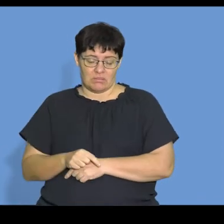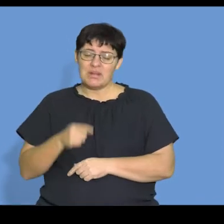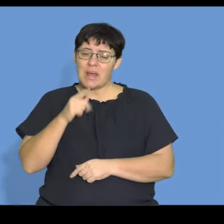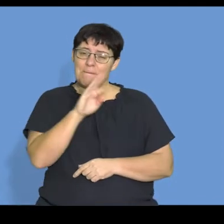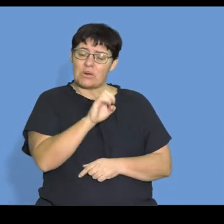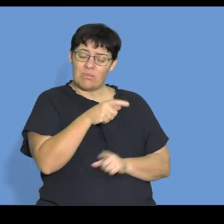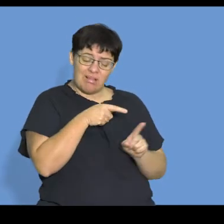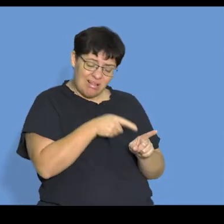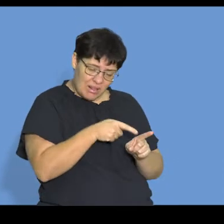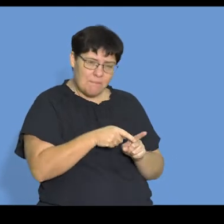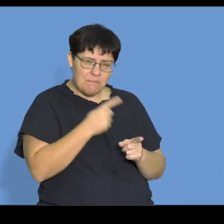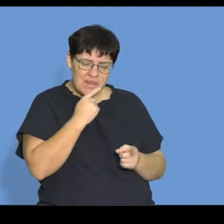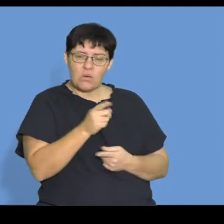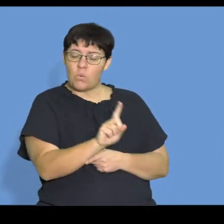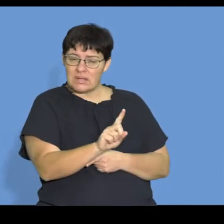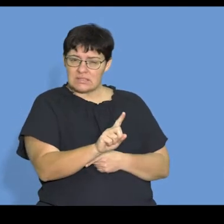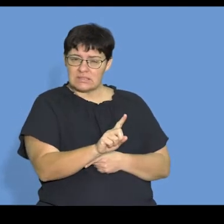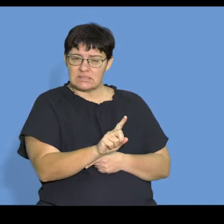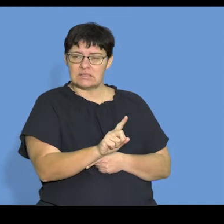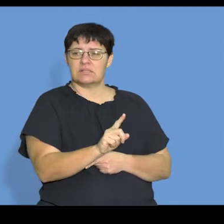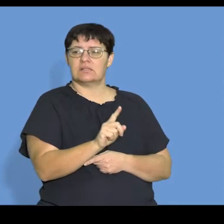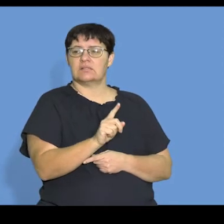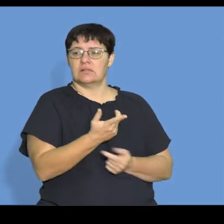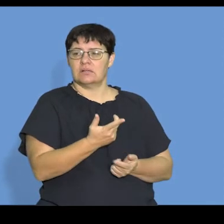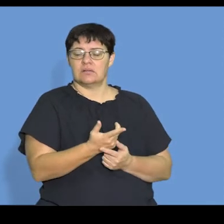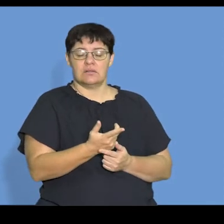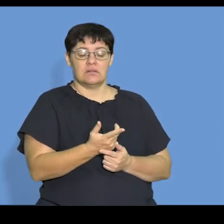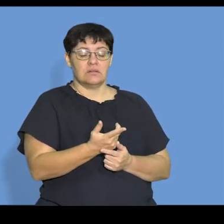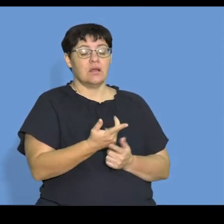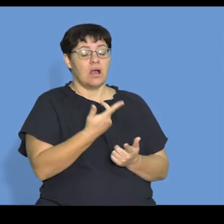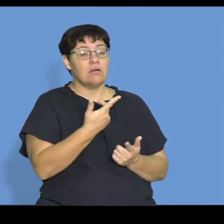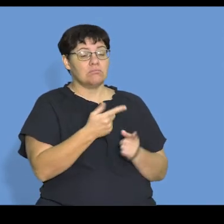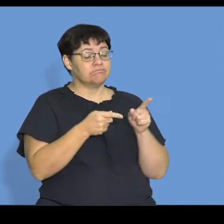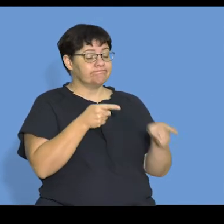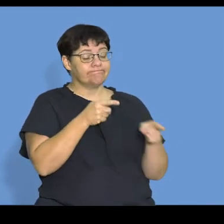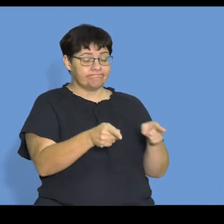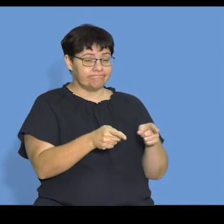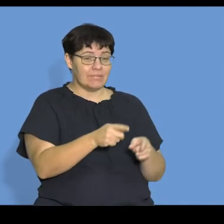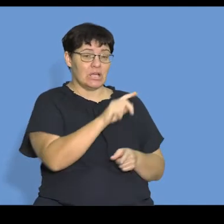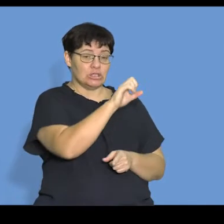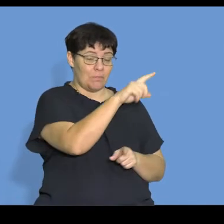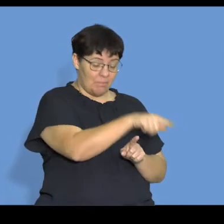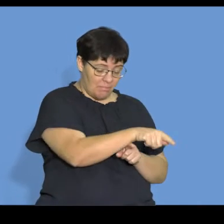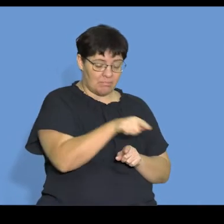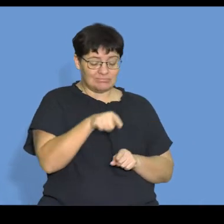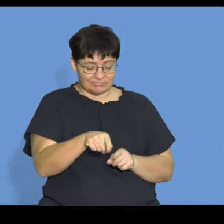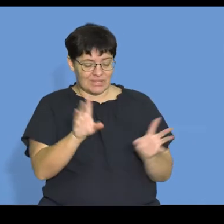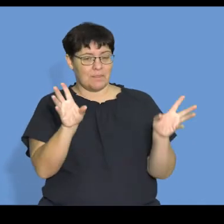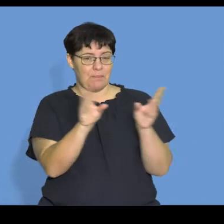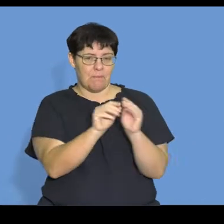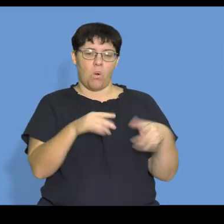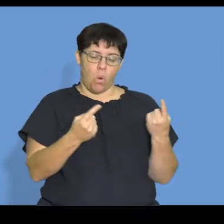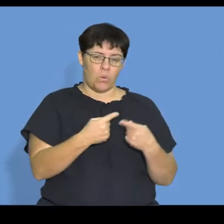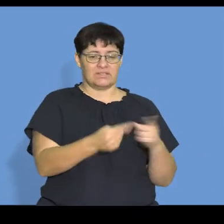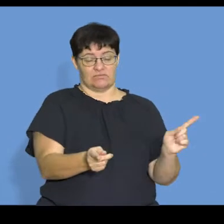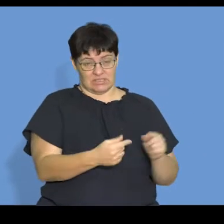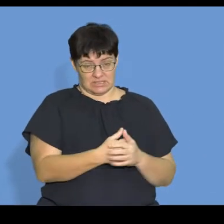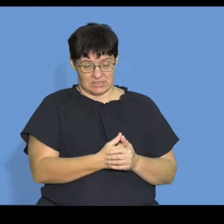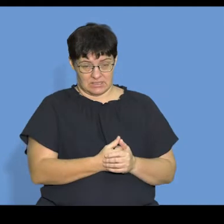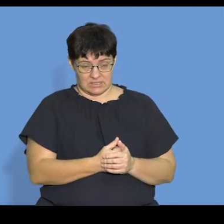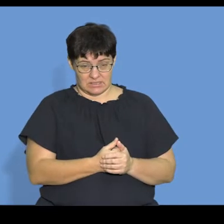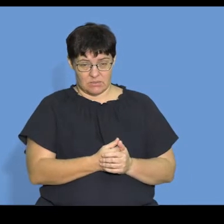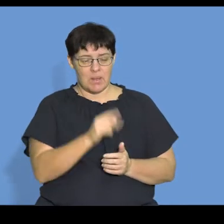will be an expression of the sum or the difference of two terms. Because of the bi, it's always about